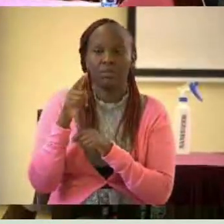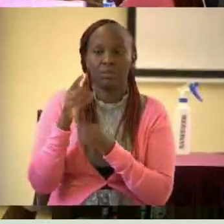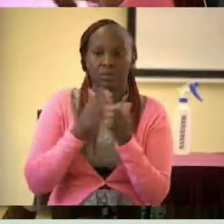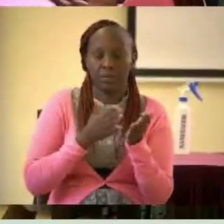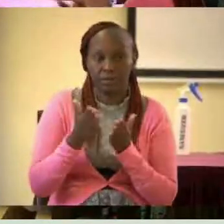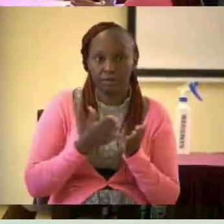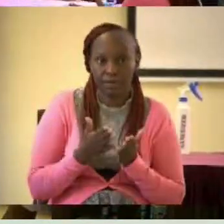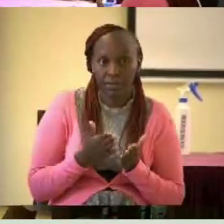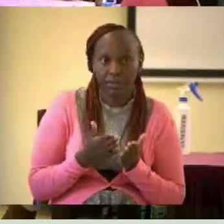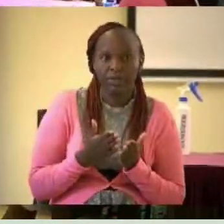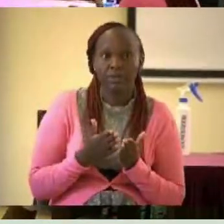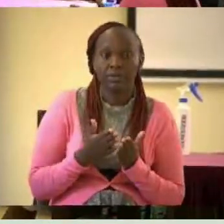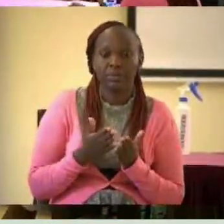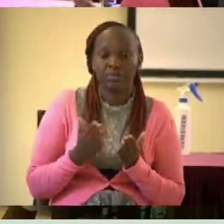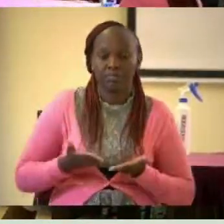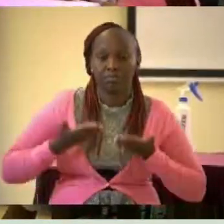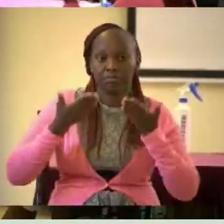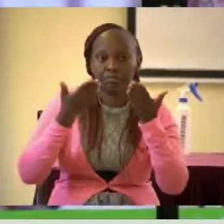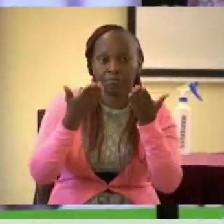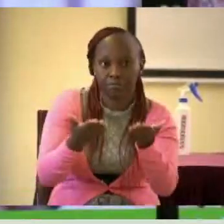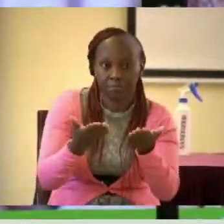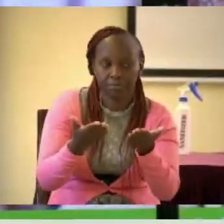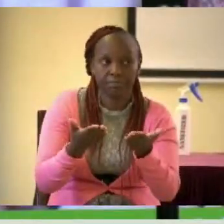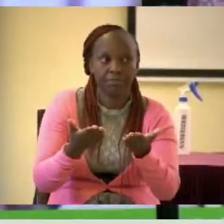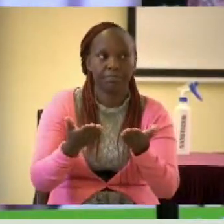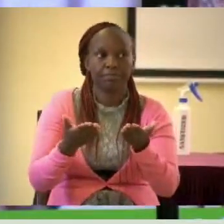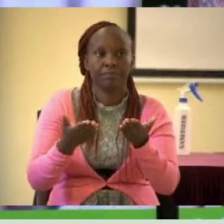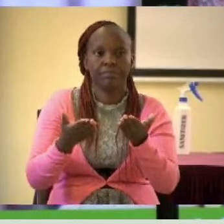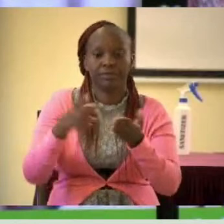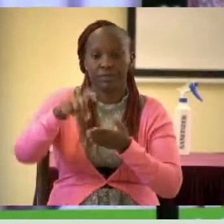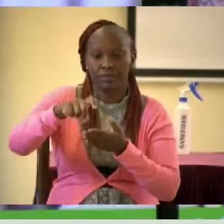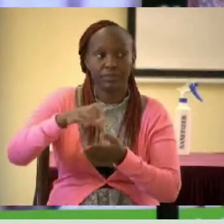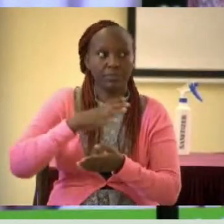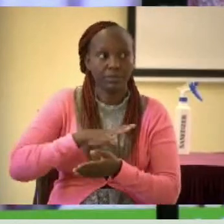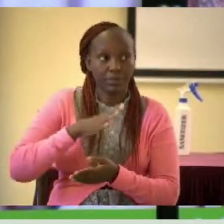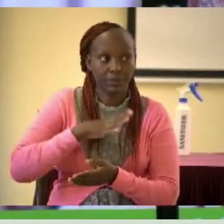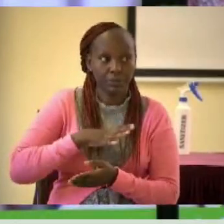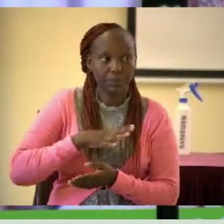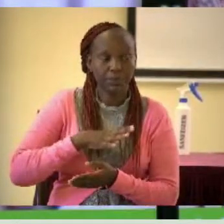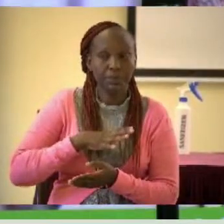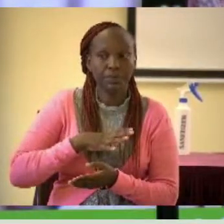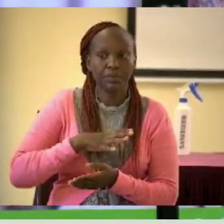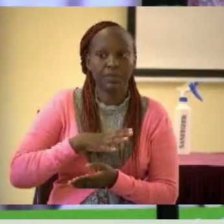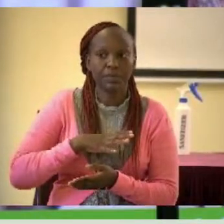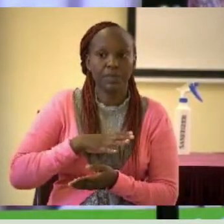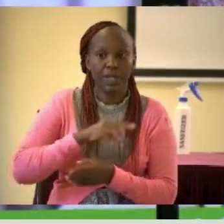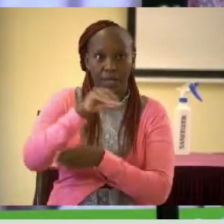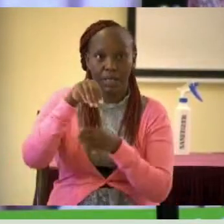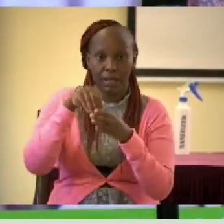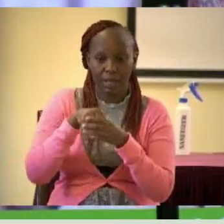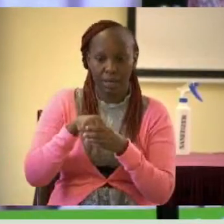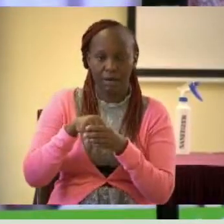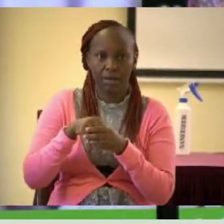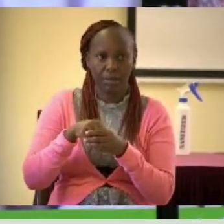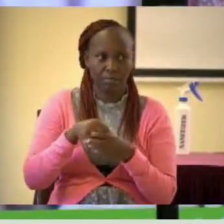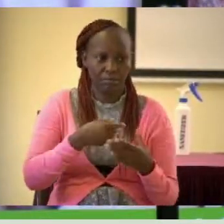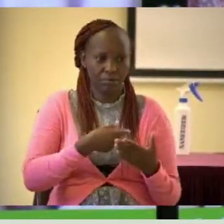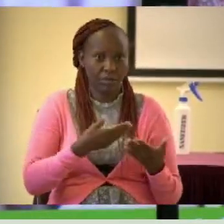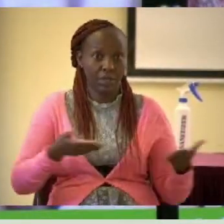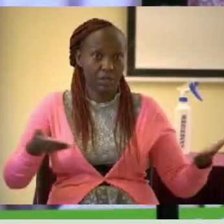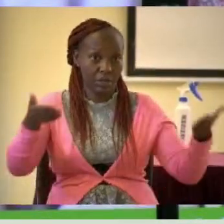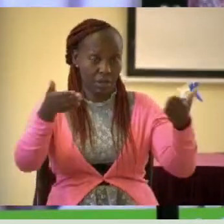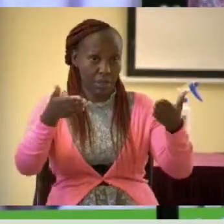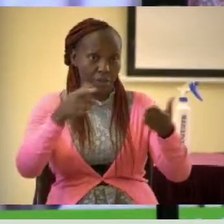service delivery to the needy in our midst. You'll